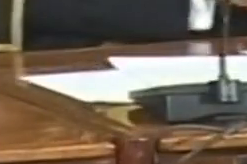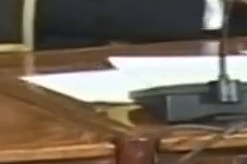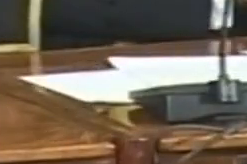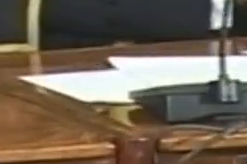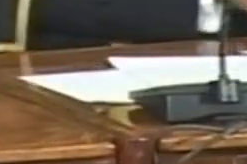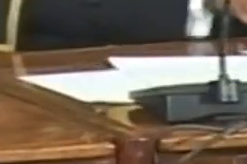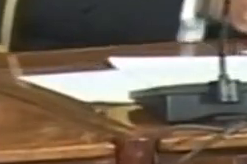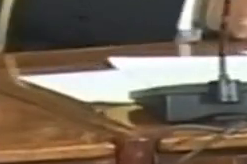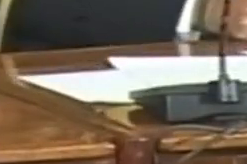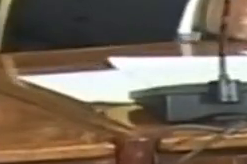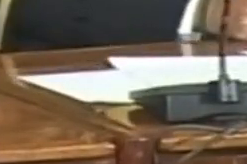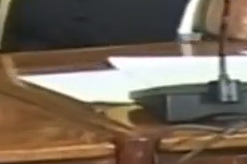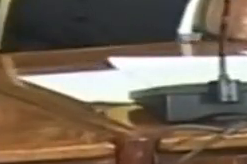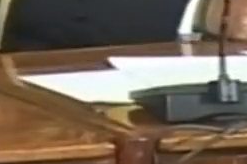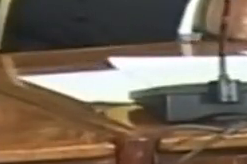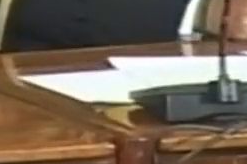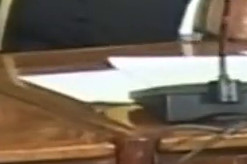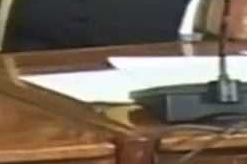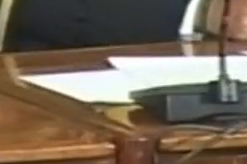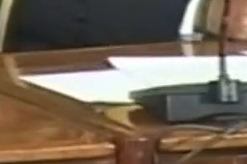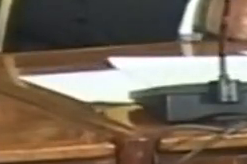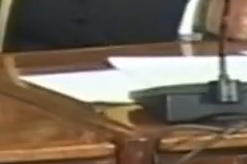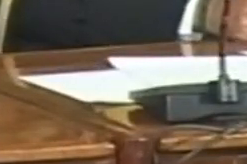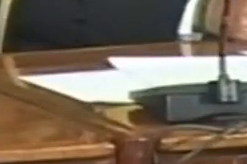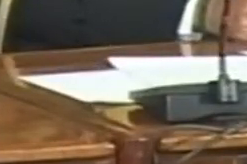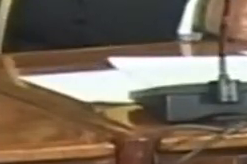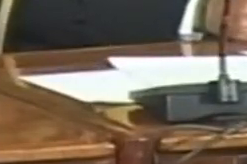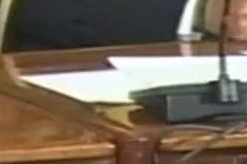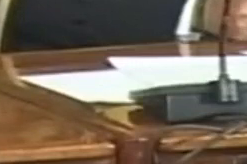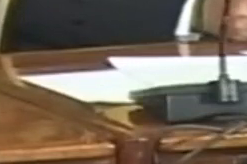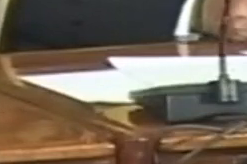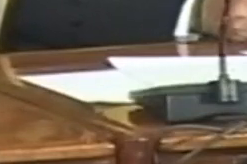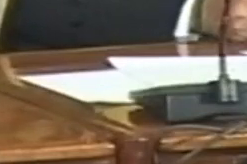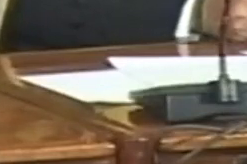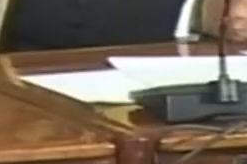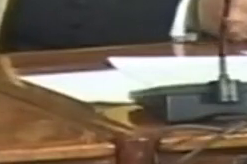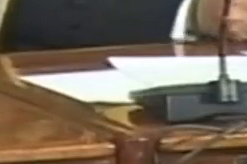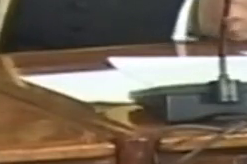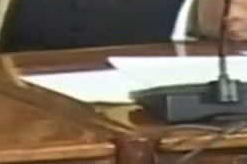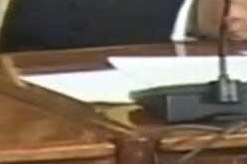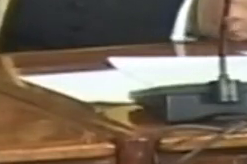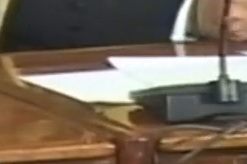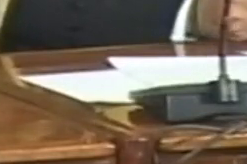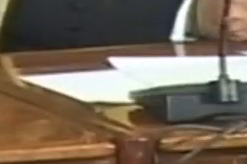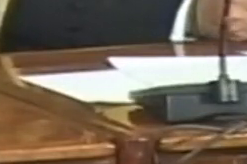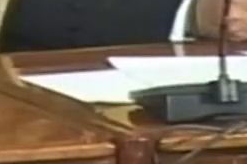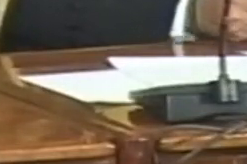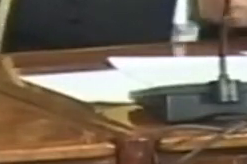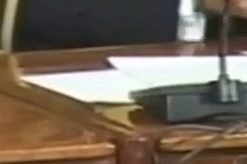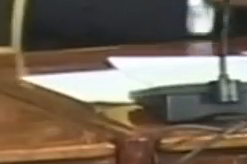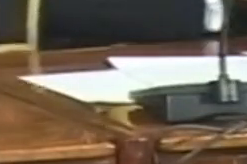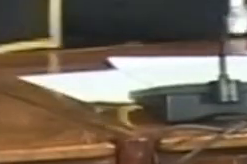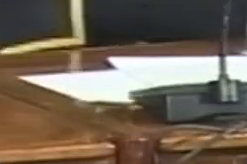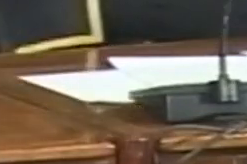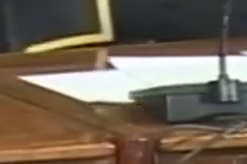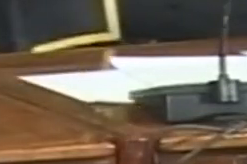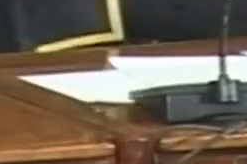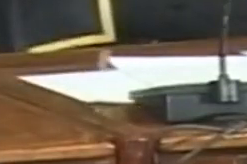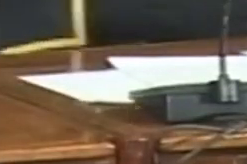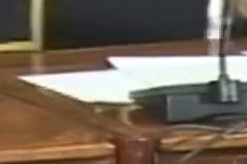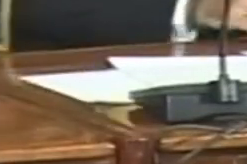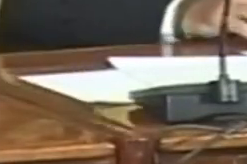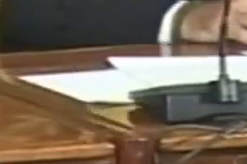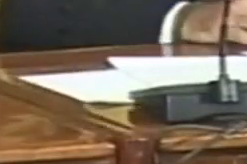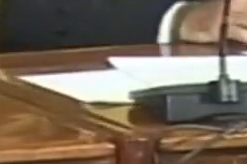2019 and the Public Procurement Set-Asides Order 2019 Resolution under the Public Procurement Act. The